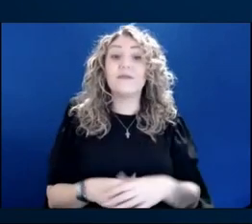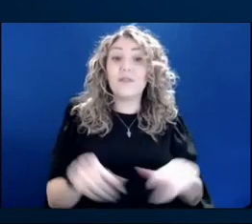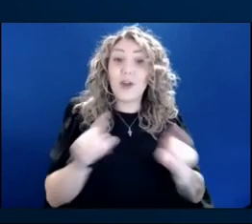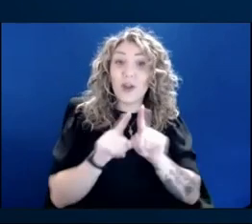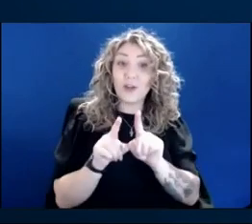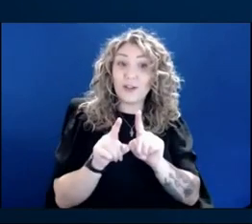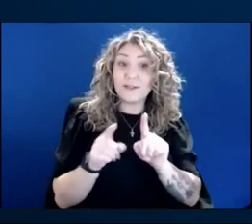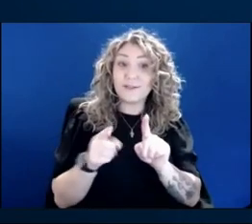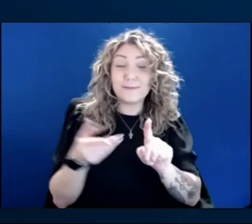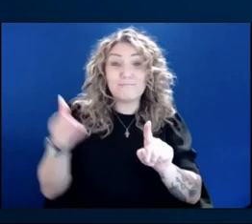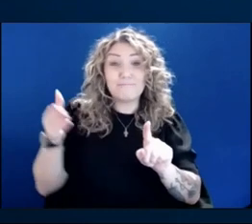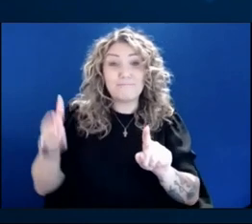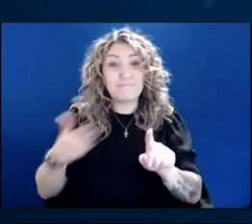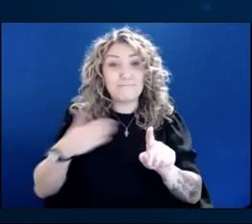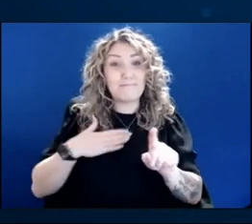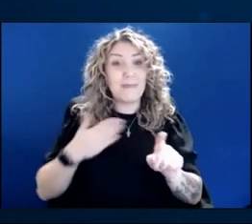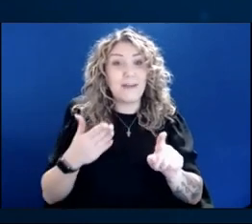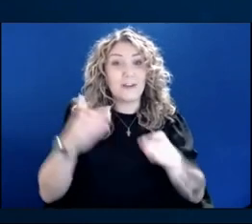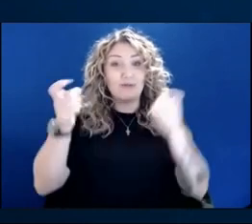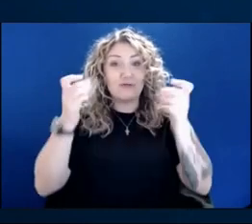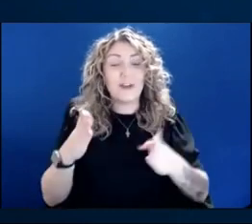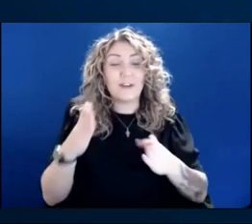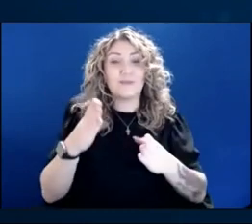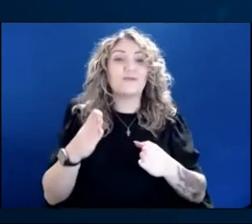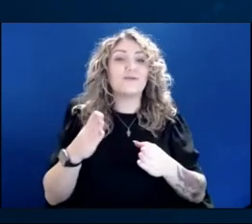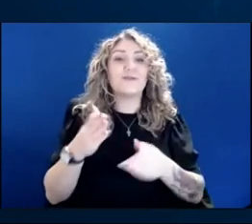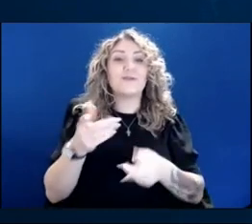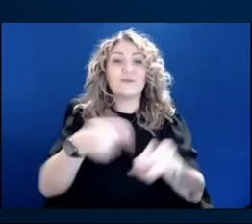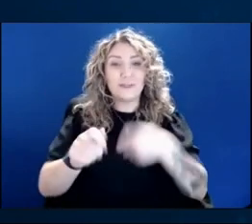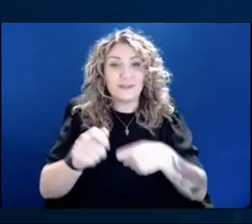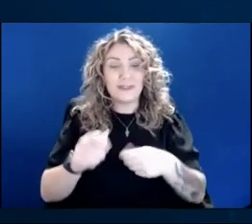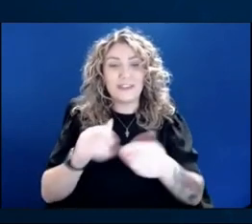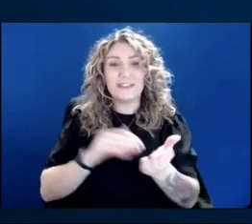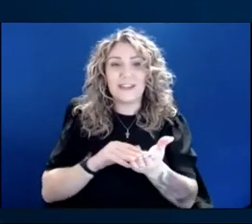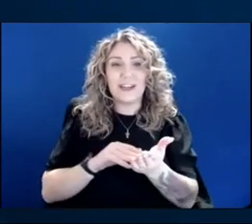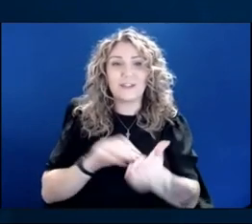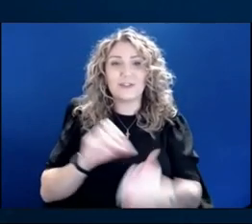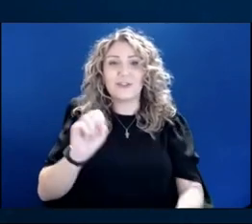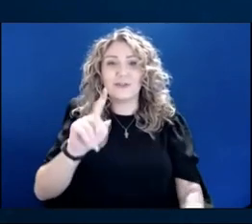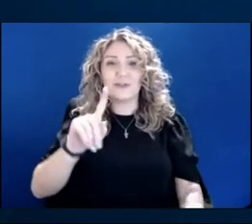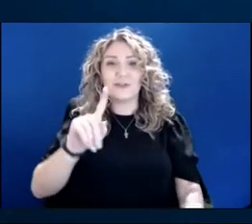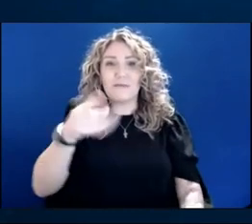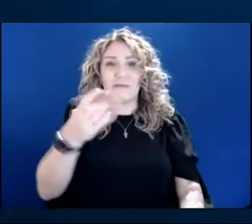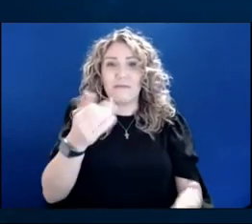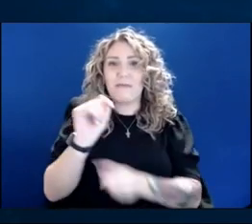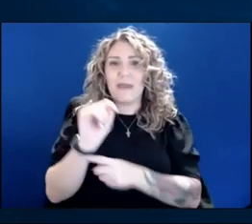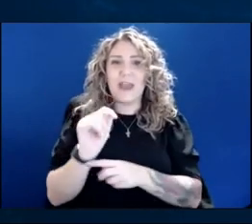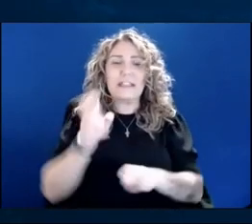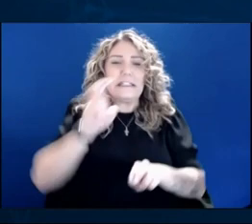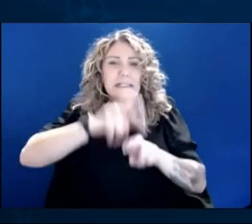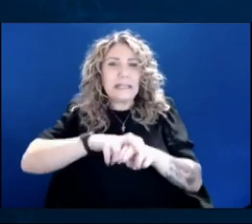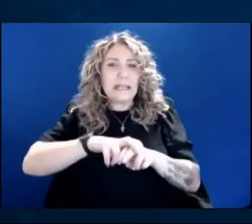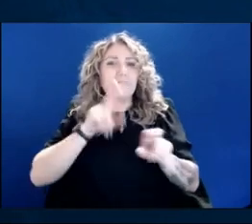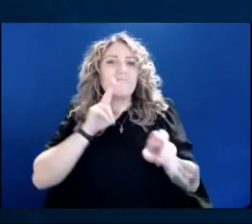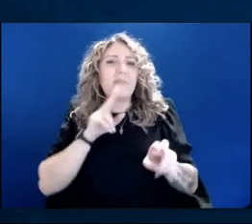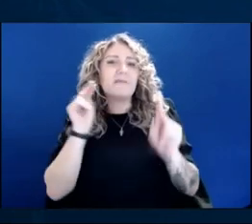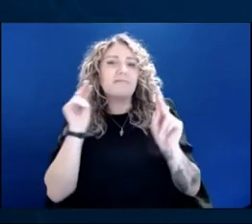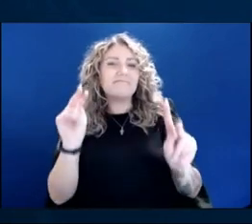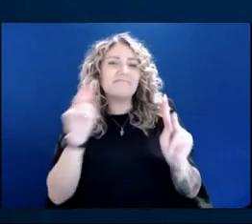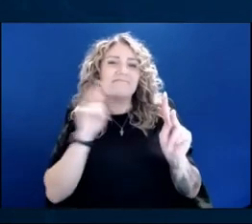director of transplantation, Dr. Tim Schmitt, with me to kind of sit back and we're going to answer some questions and you kind of get to look on. I know it's so fun to